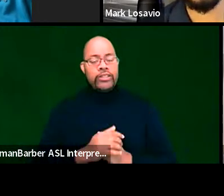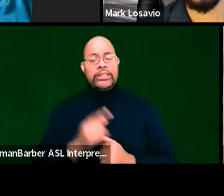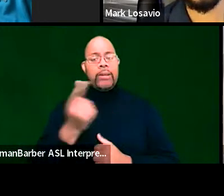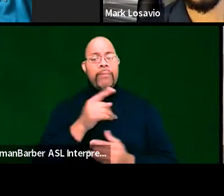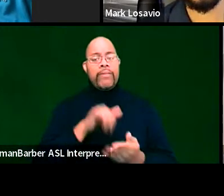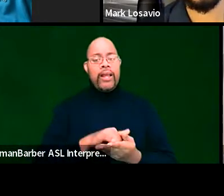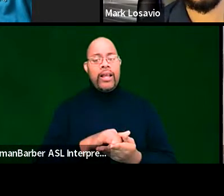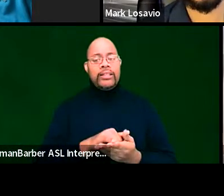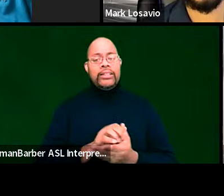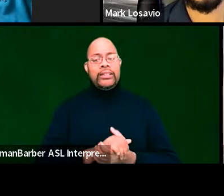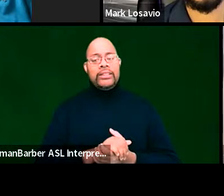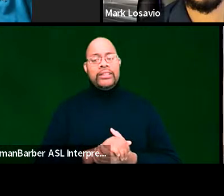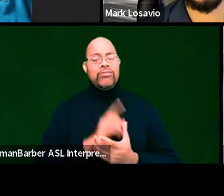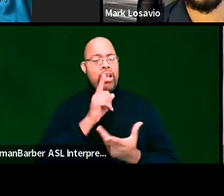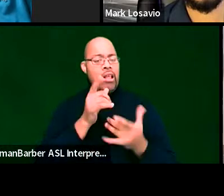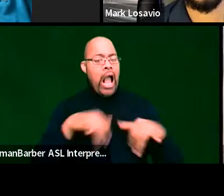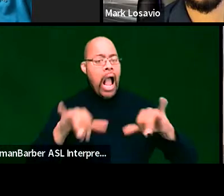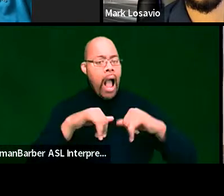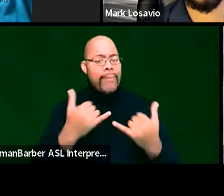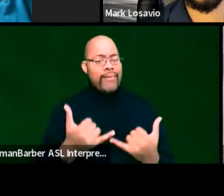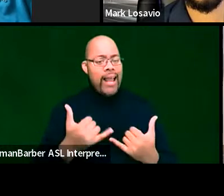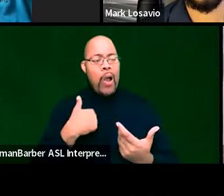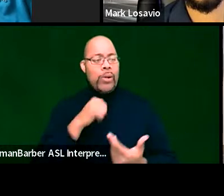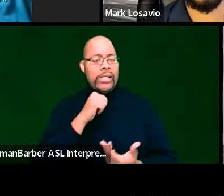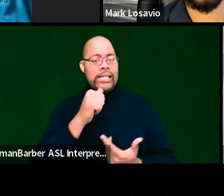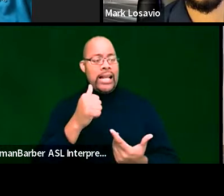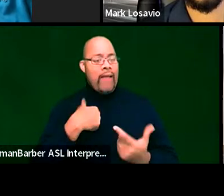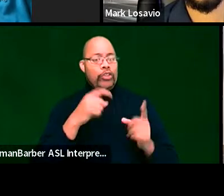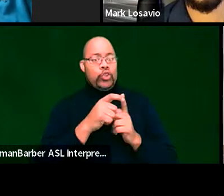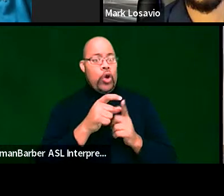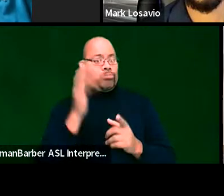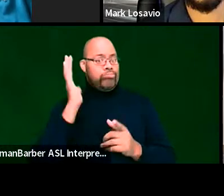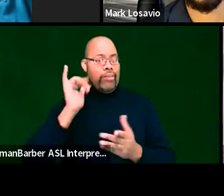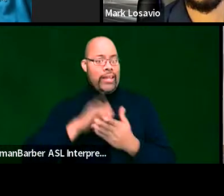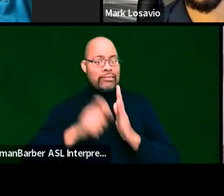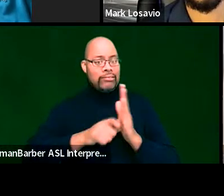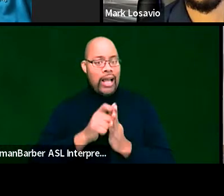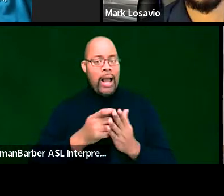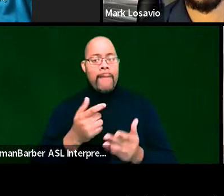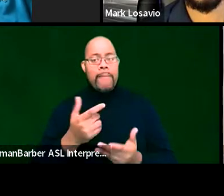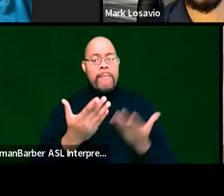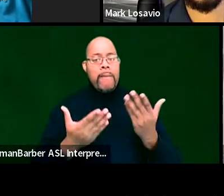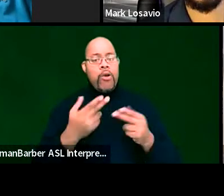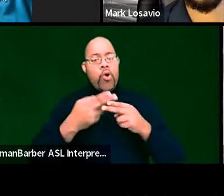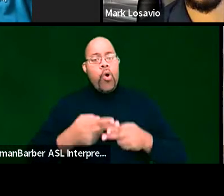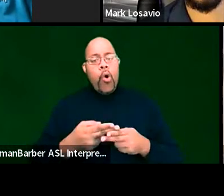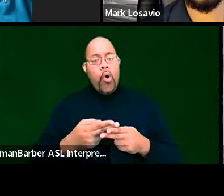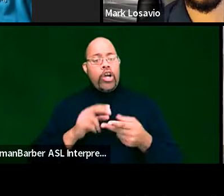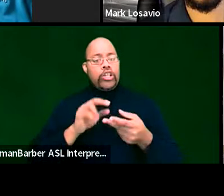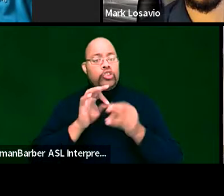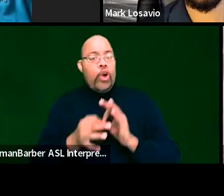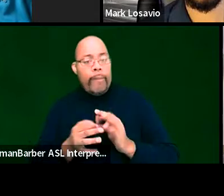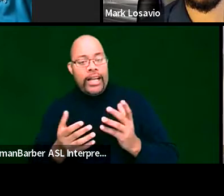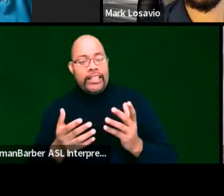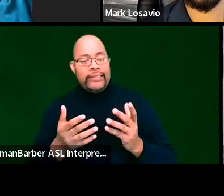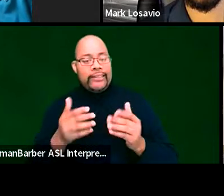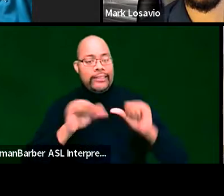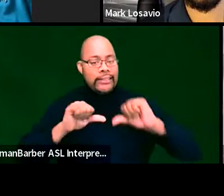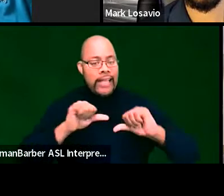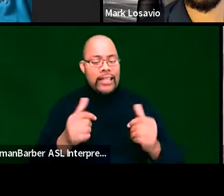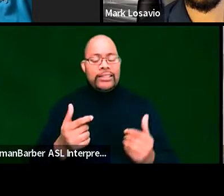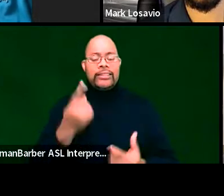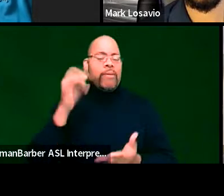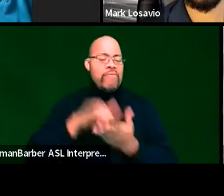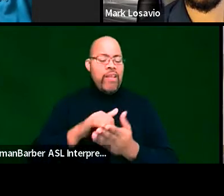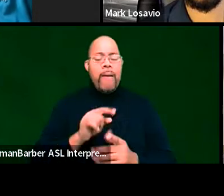something that is so common now, something that we didn't have a term for really back then. We might have called it interpretation or something like